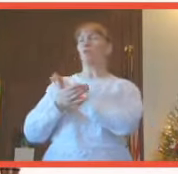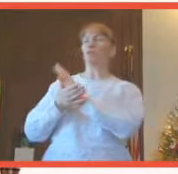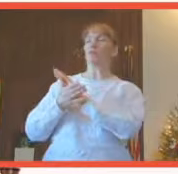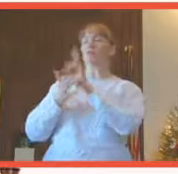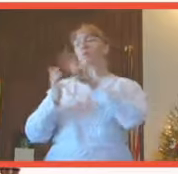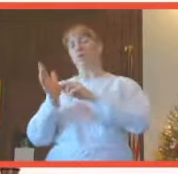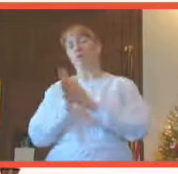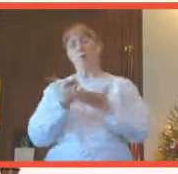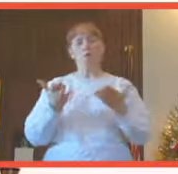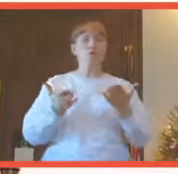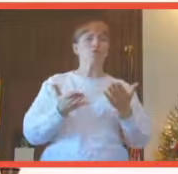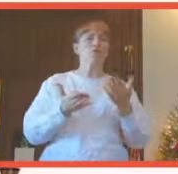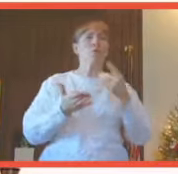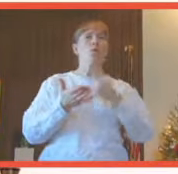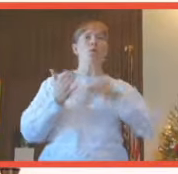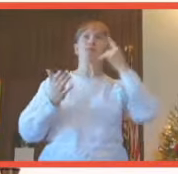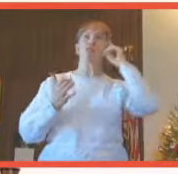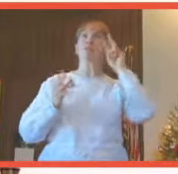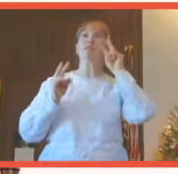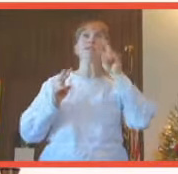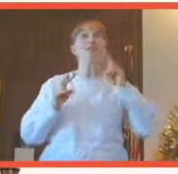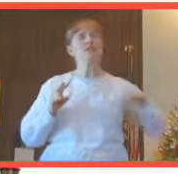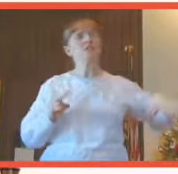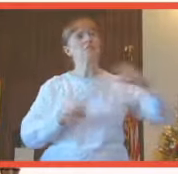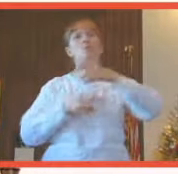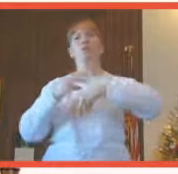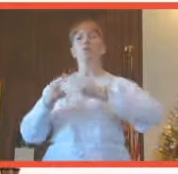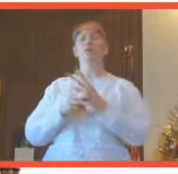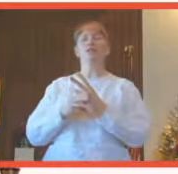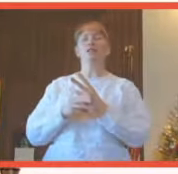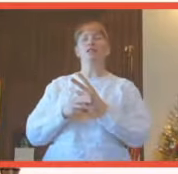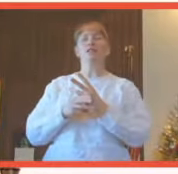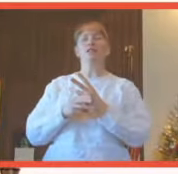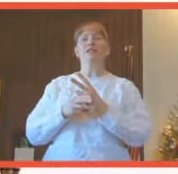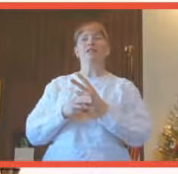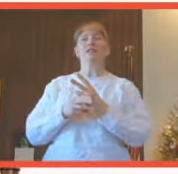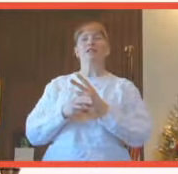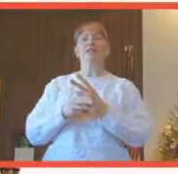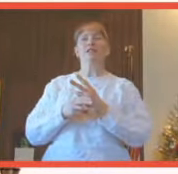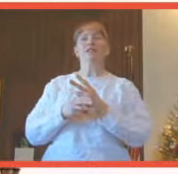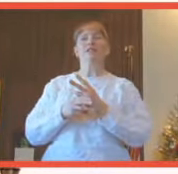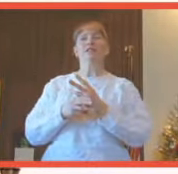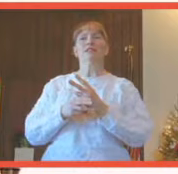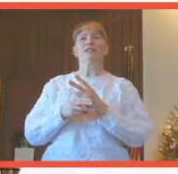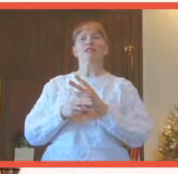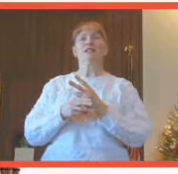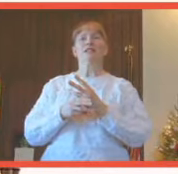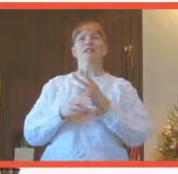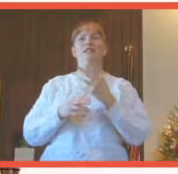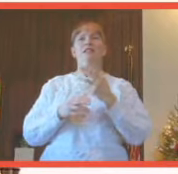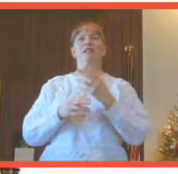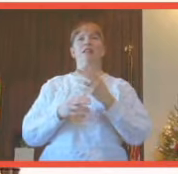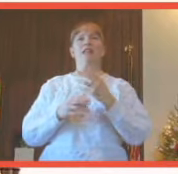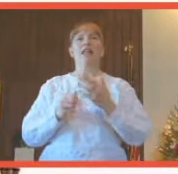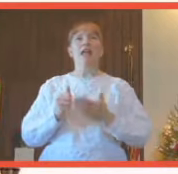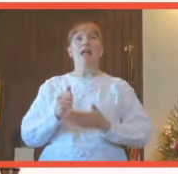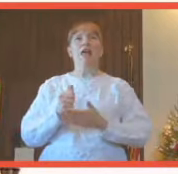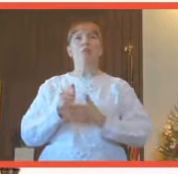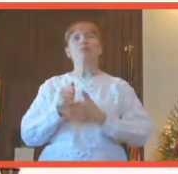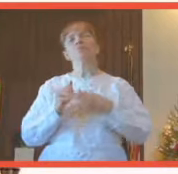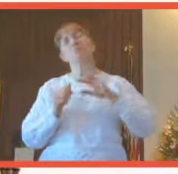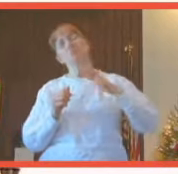books, or what we think we're observing around us. And that might get us through until we have